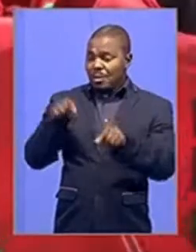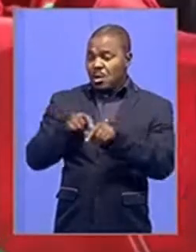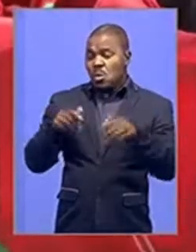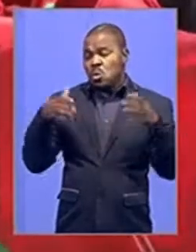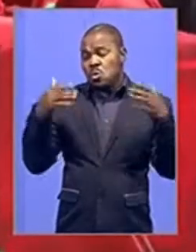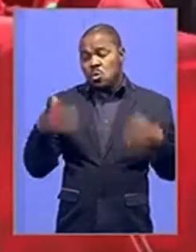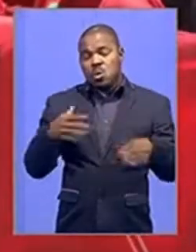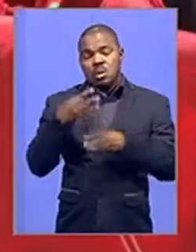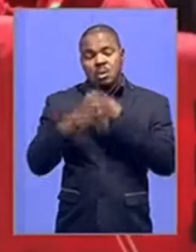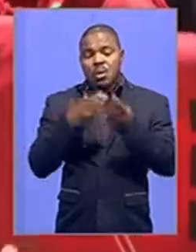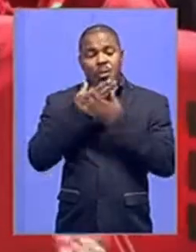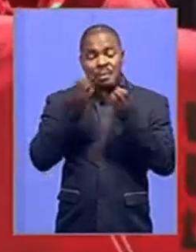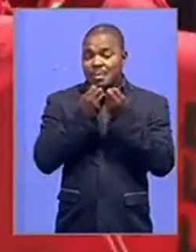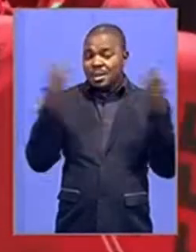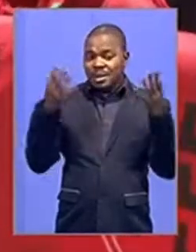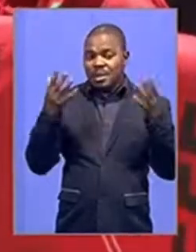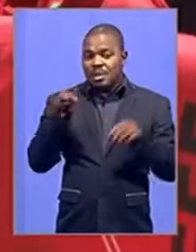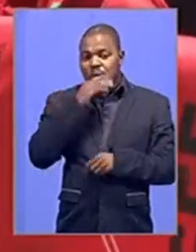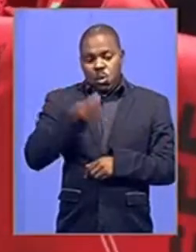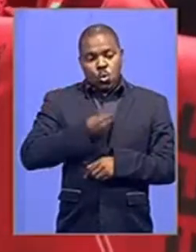unemployment made the youth